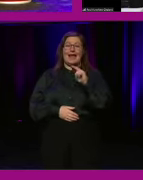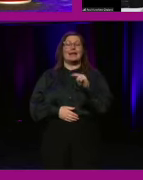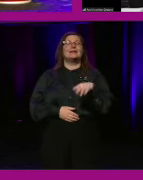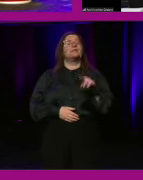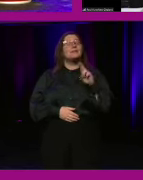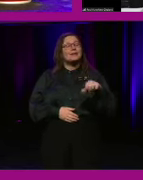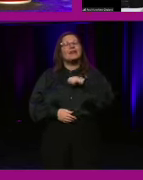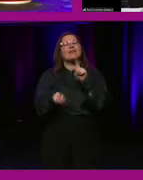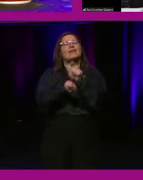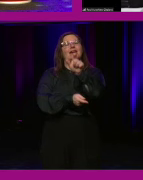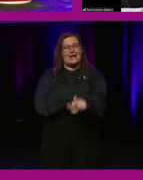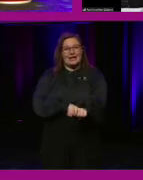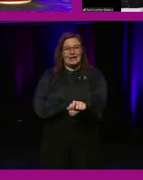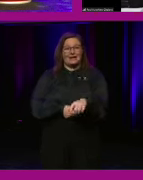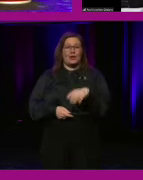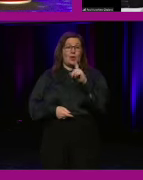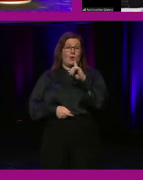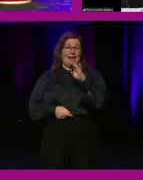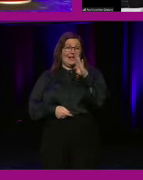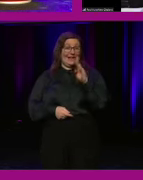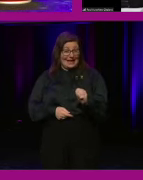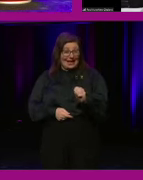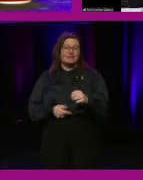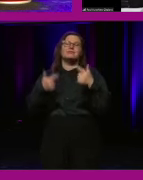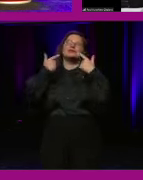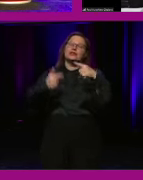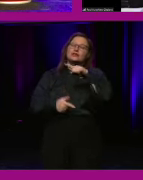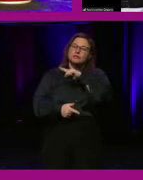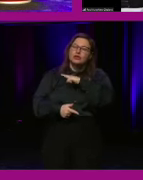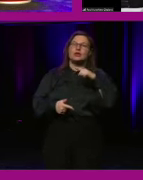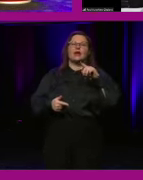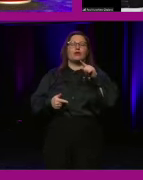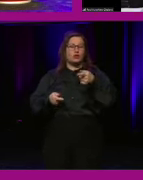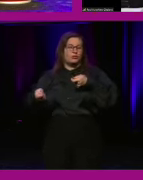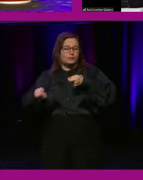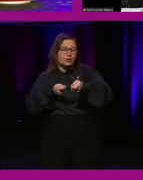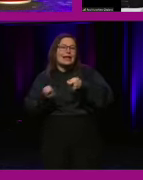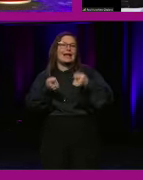you. And Linda, thank you very much for chairing and facilitating.